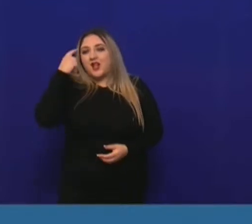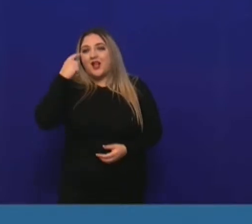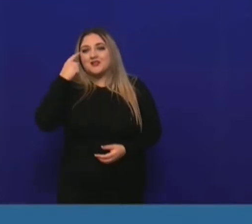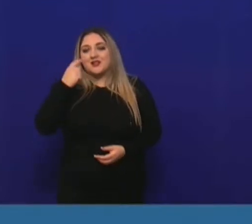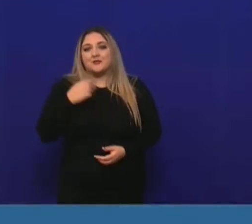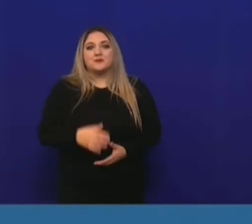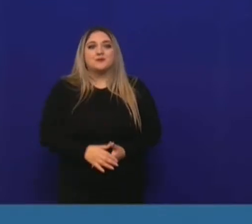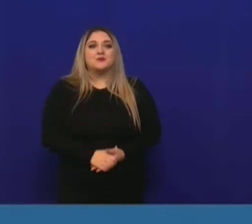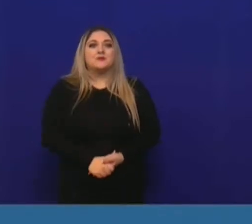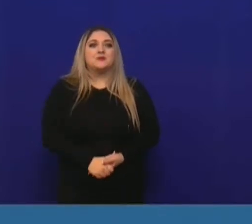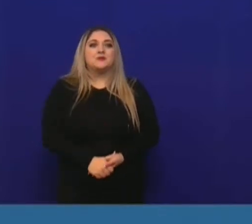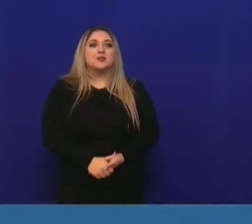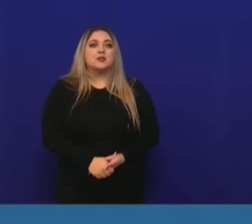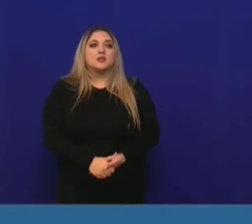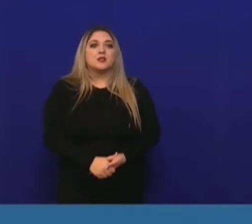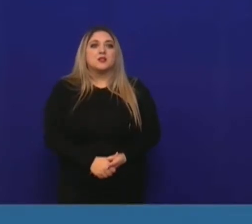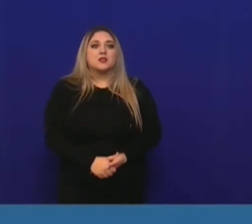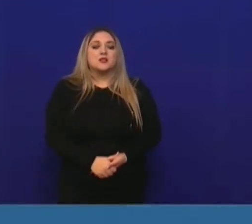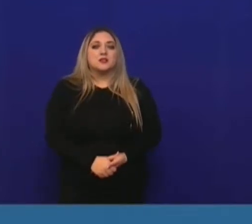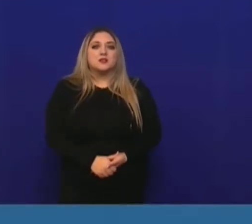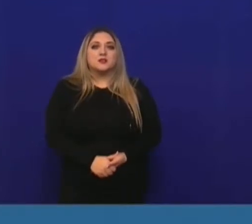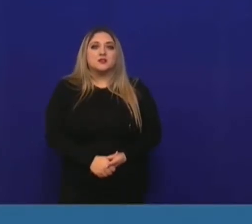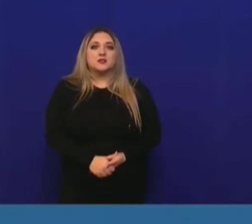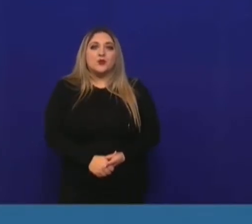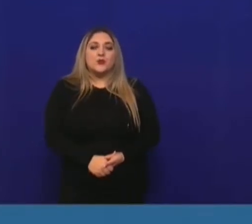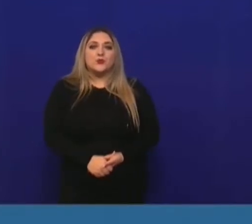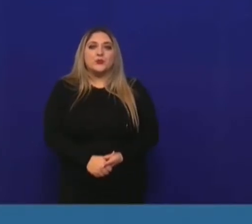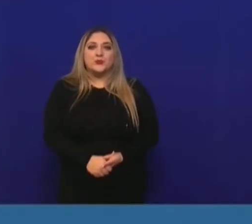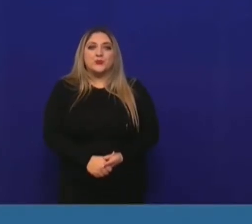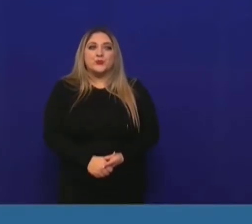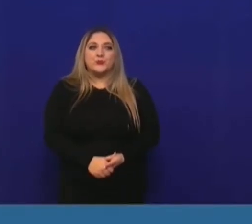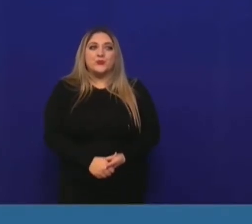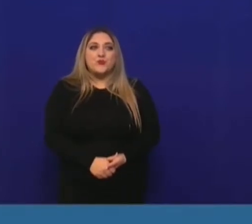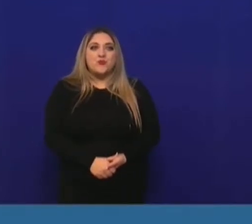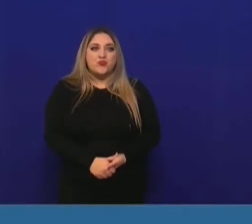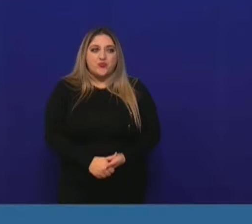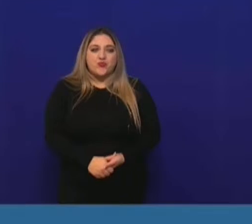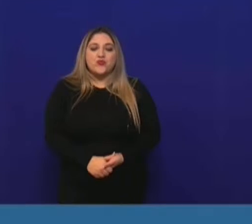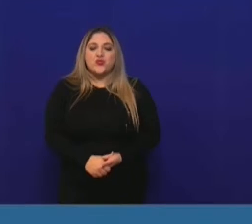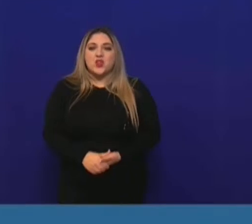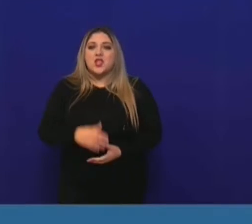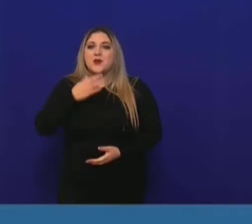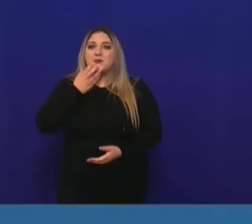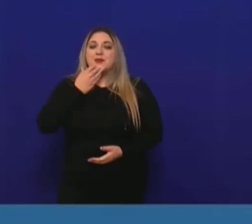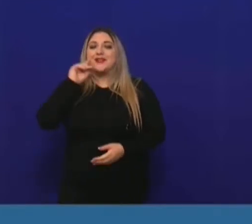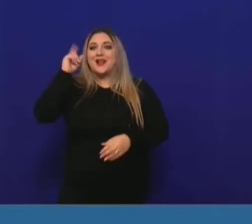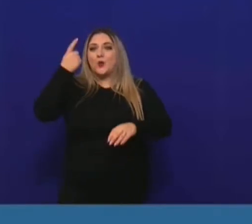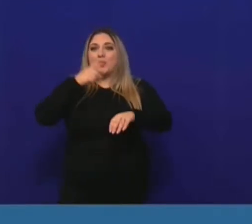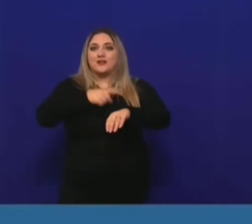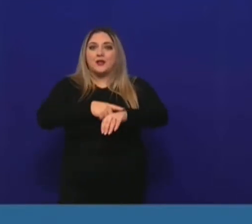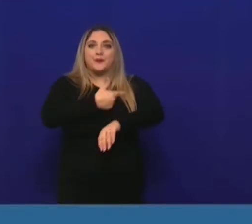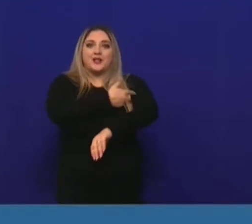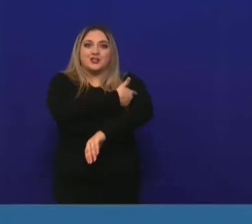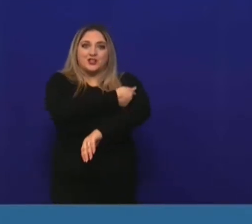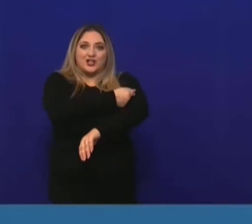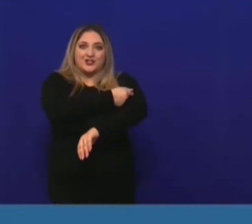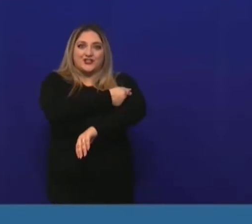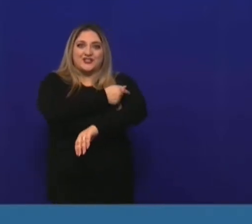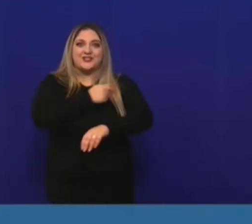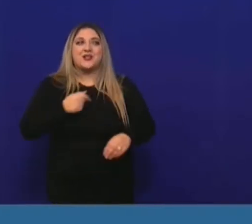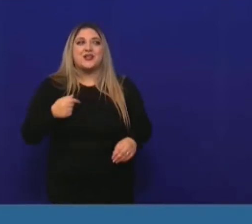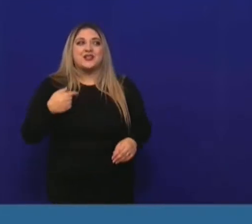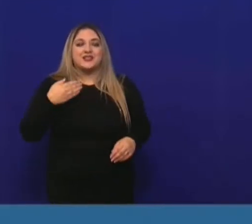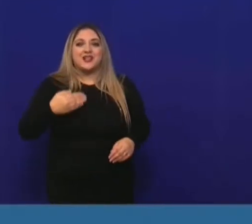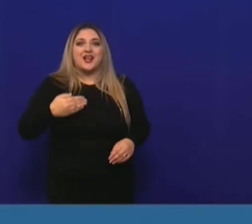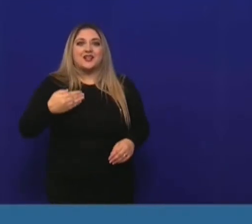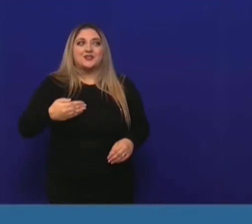dan? Thank you. Mela, meta persuna jieħu l-ewwel doża, jgħaddu ġranet sakemm inti